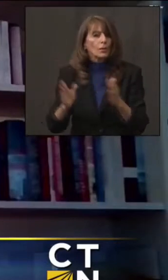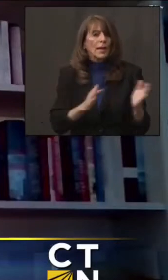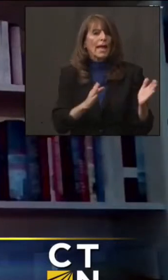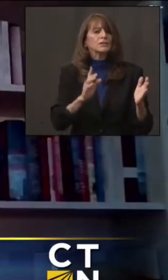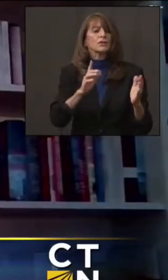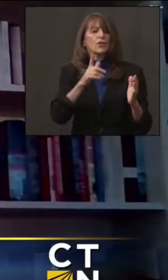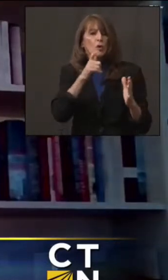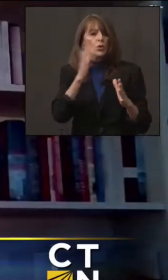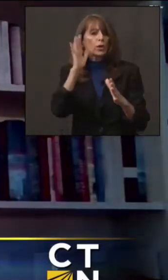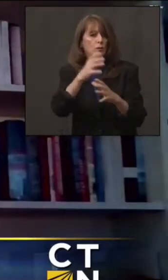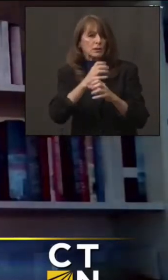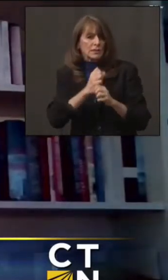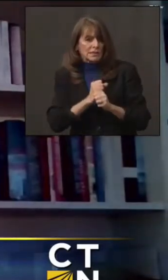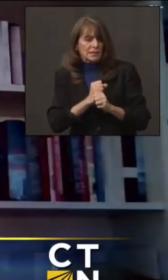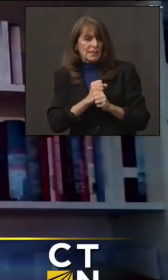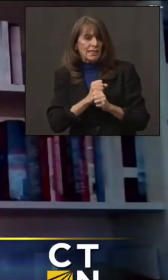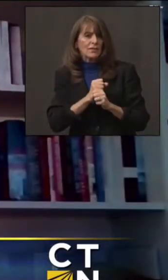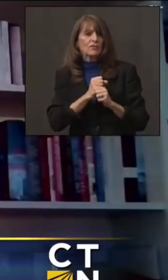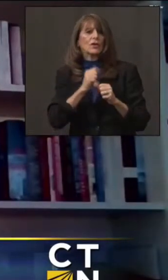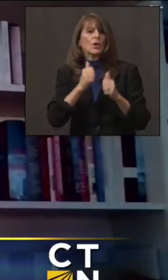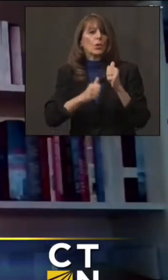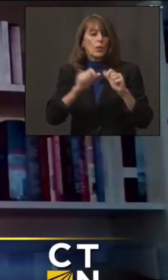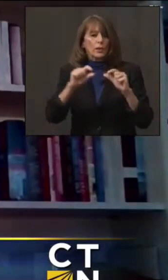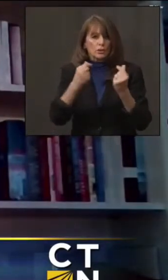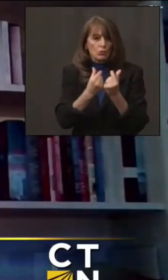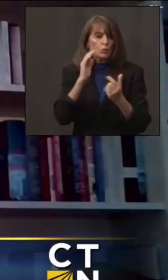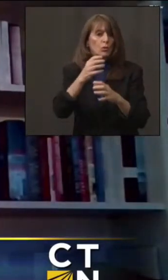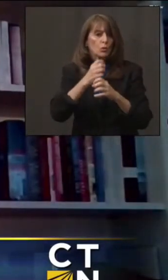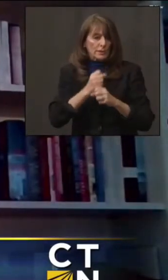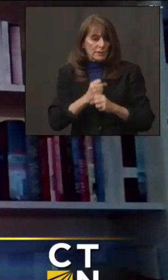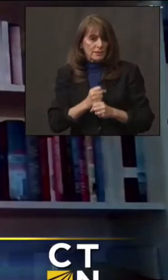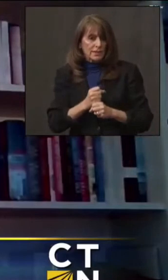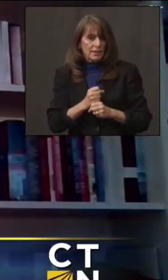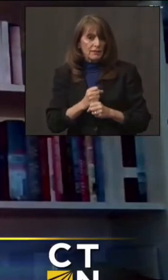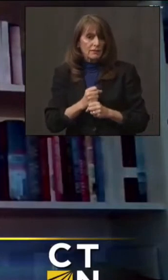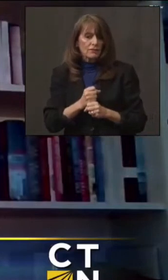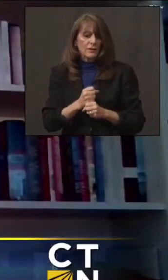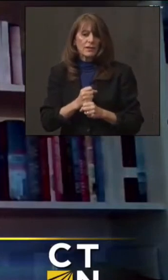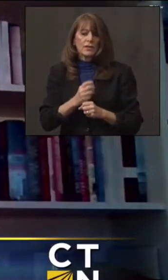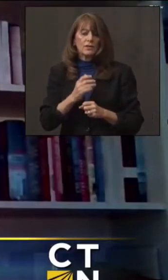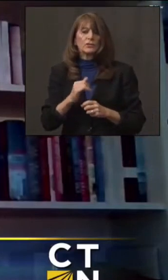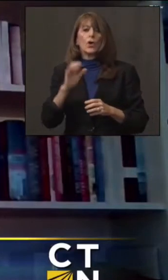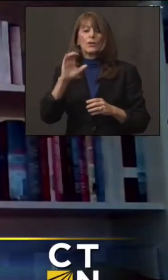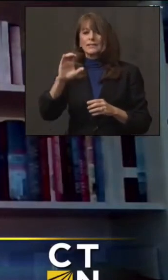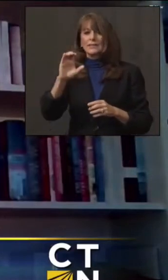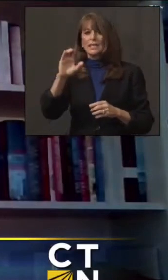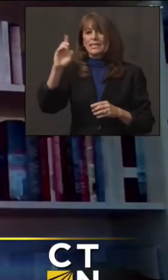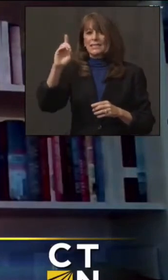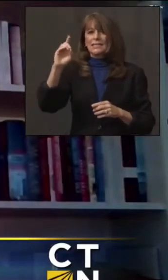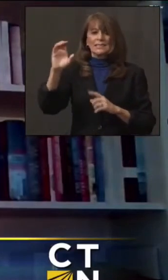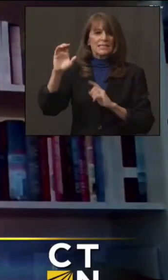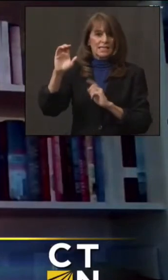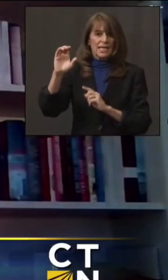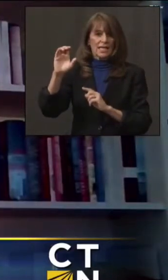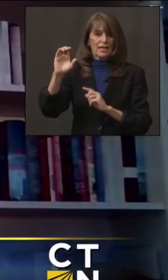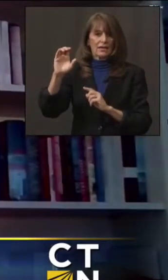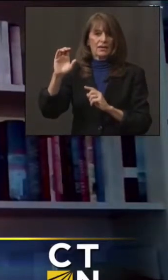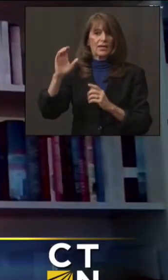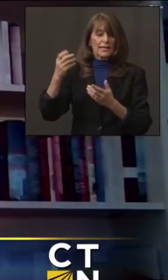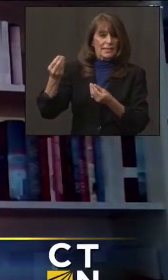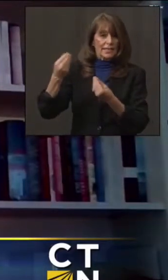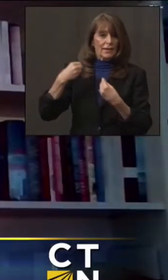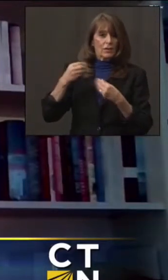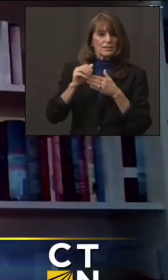in fact, the CDC, it's just coming across my phone now, the CDC has issued some further guidance just